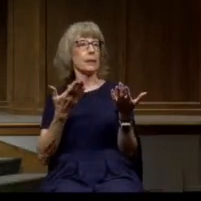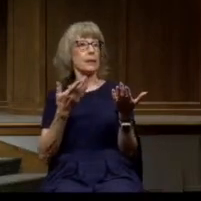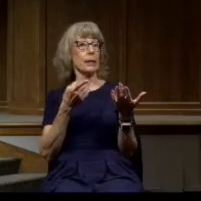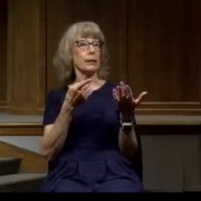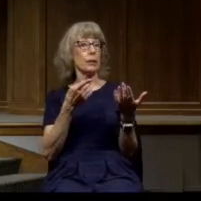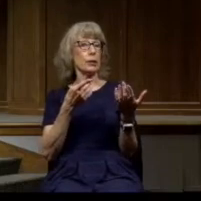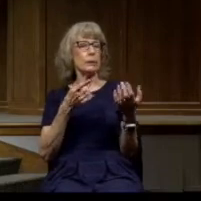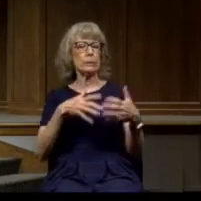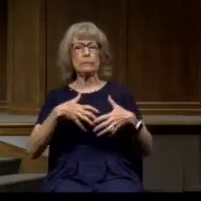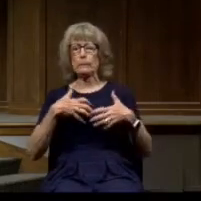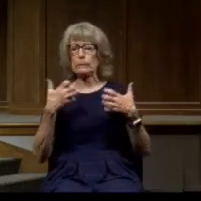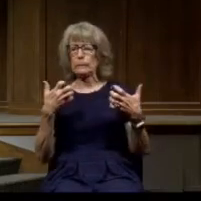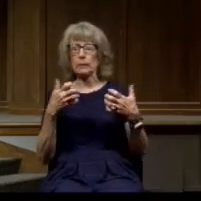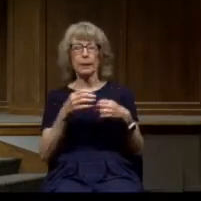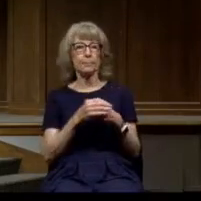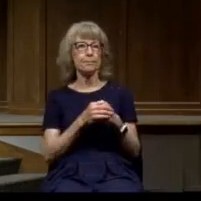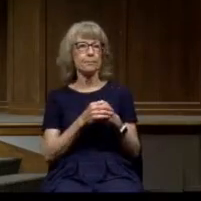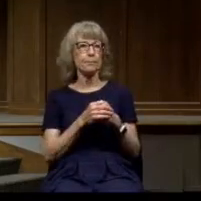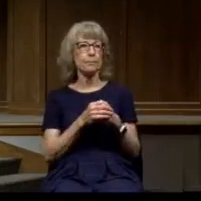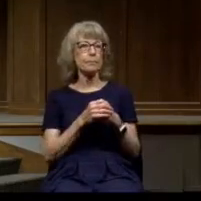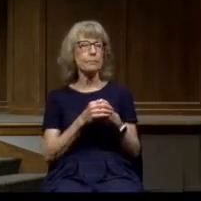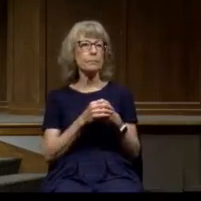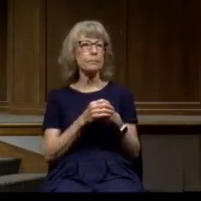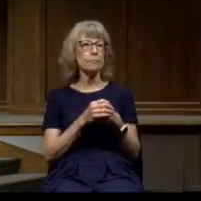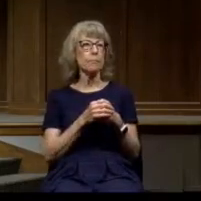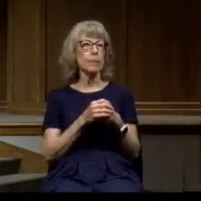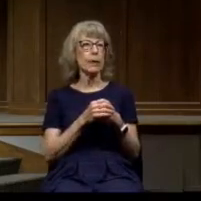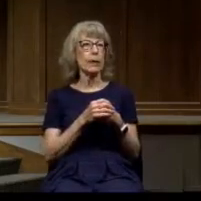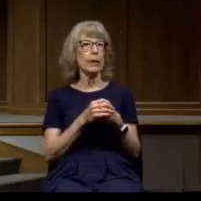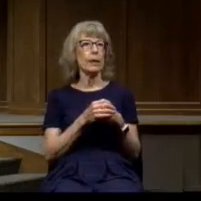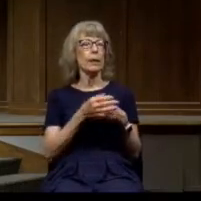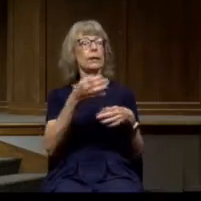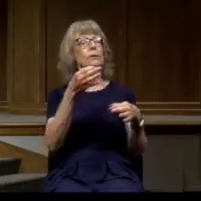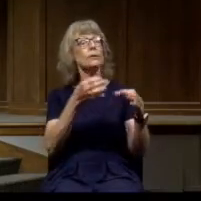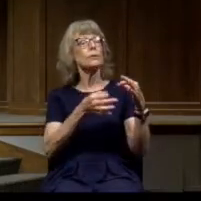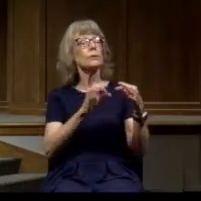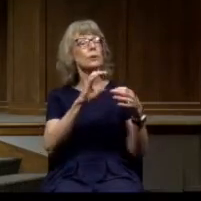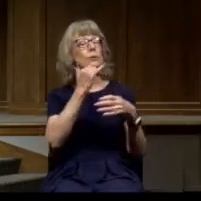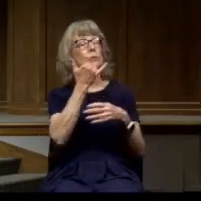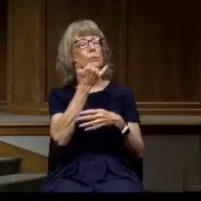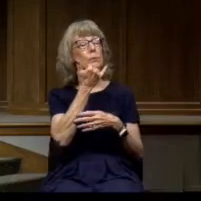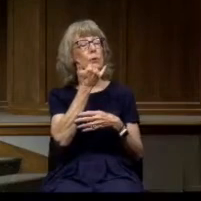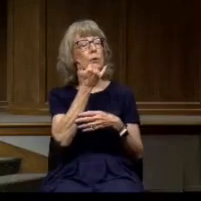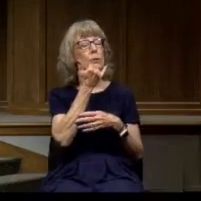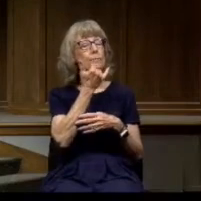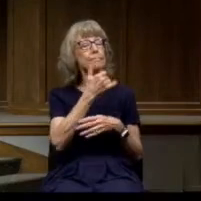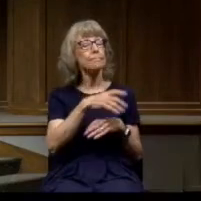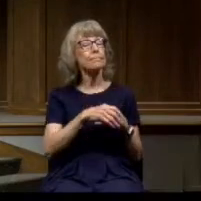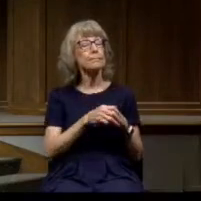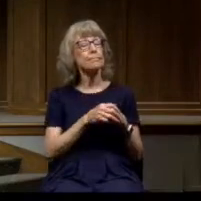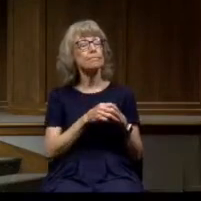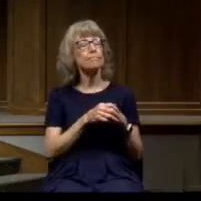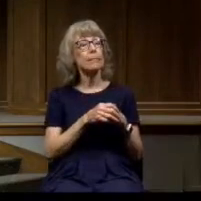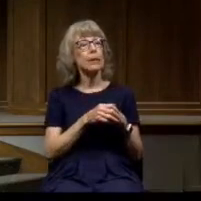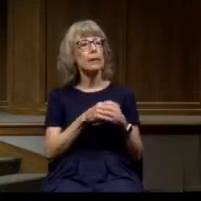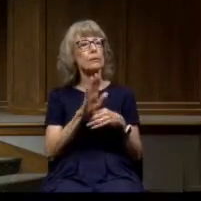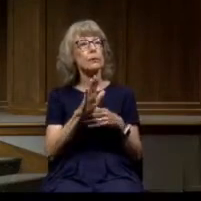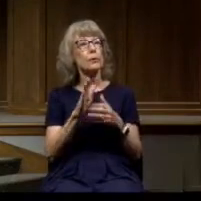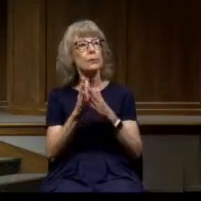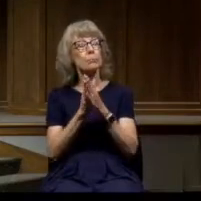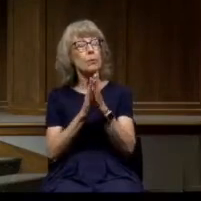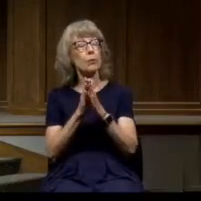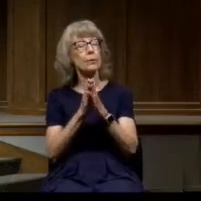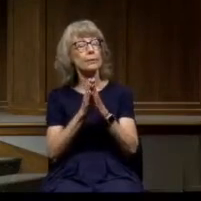that someone sends you an email completely misjudging your thought or your motive. So you're going to have a